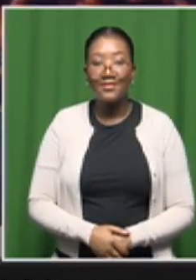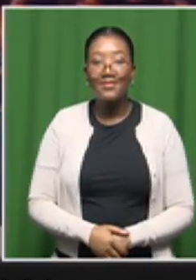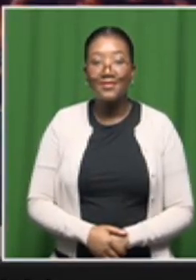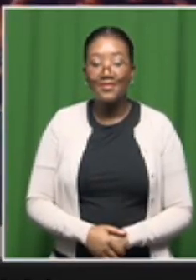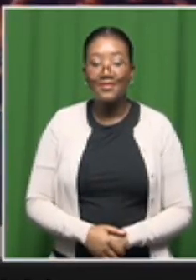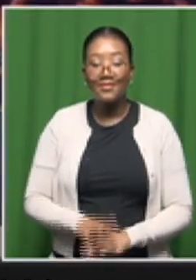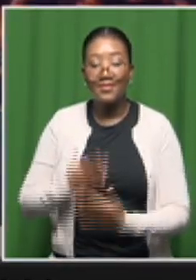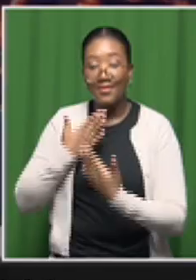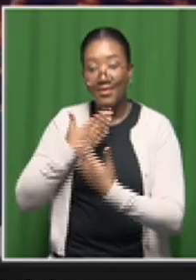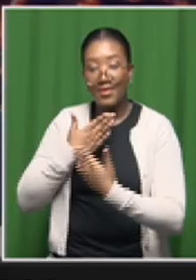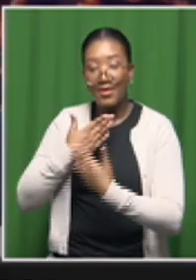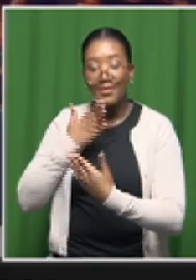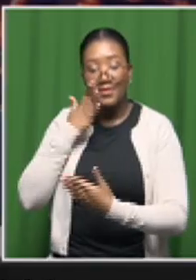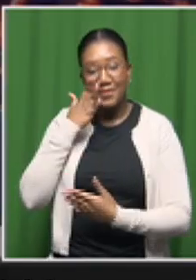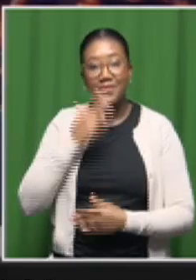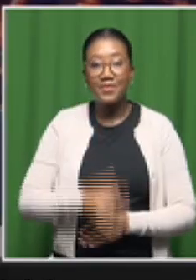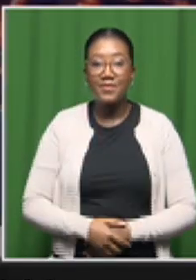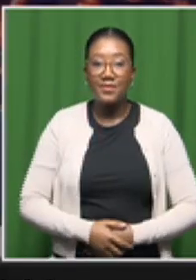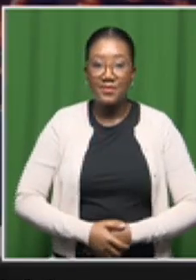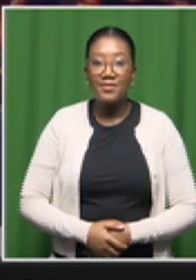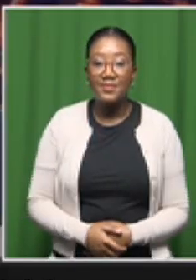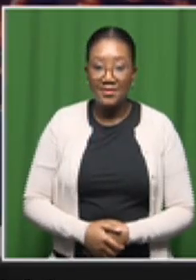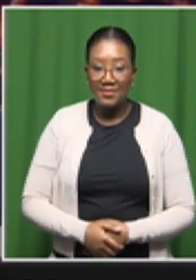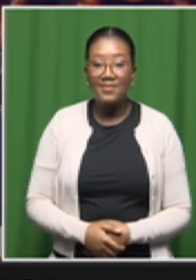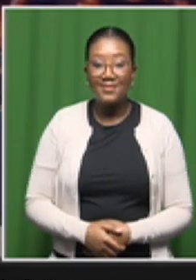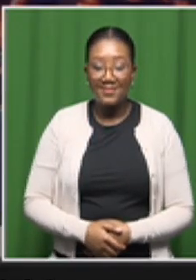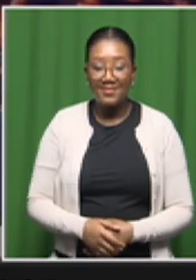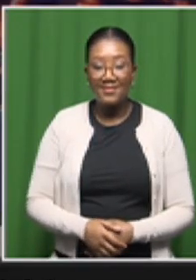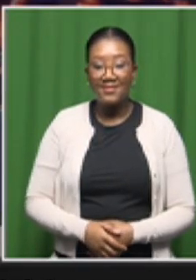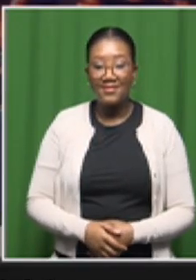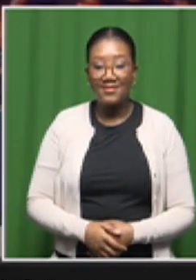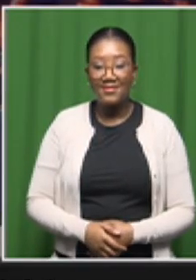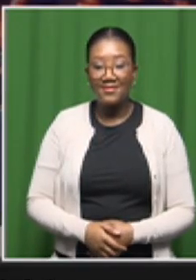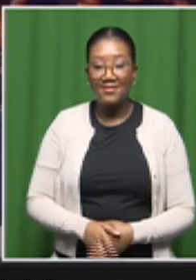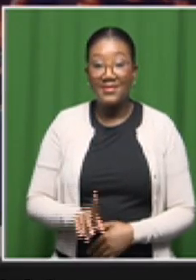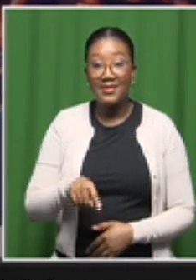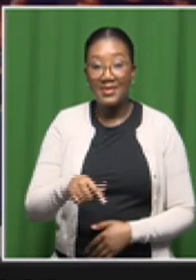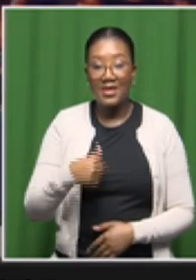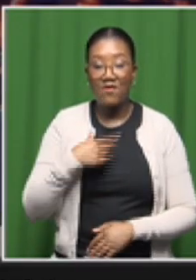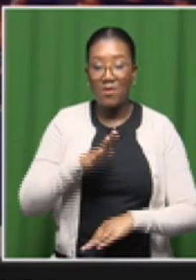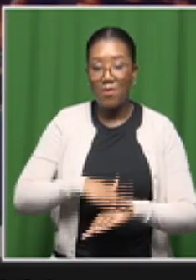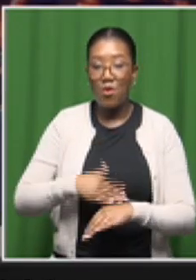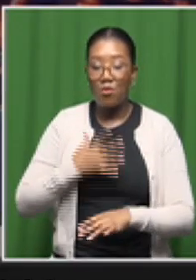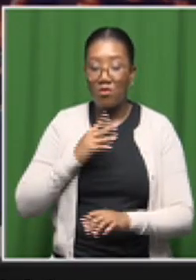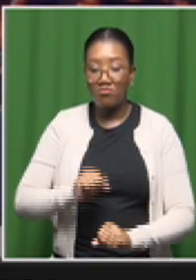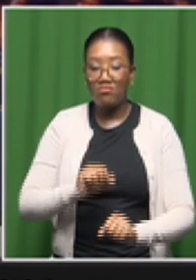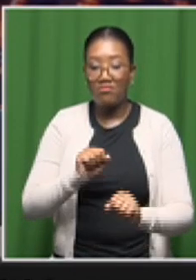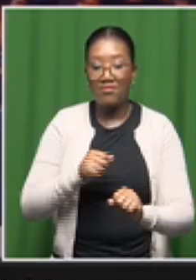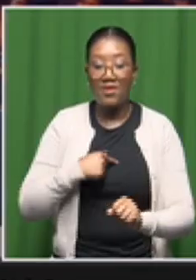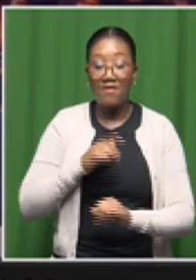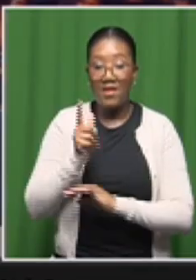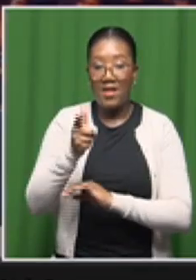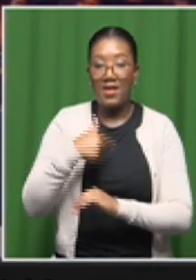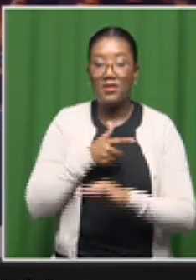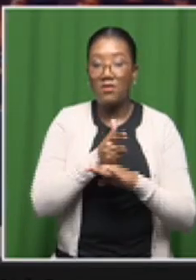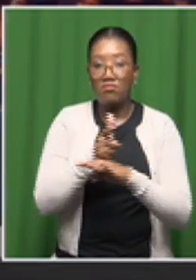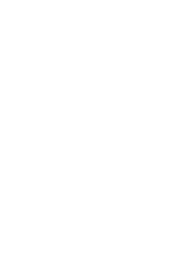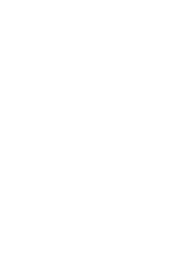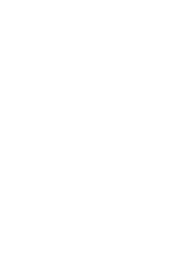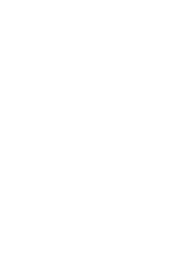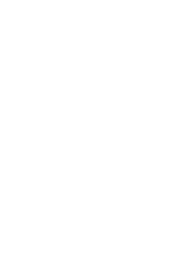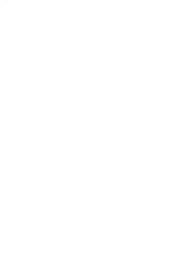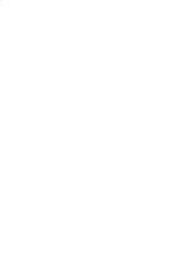Well, thank you so much, Tando. And of course, a little more from the castle in Cape Town a little later in the show.